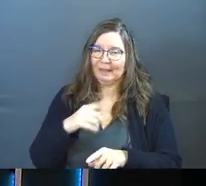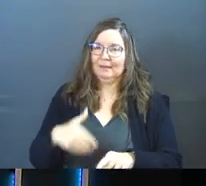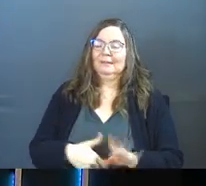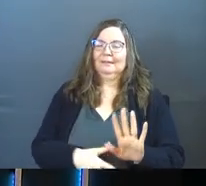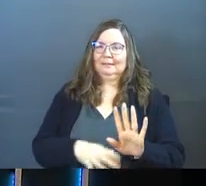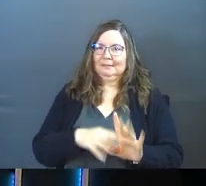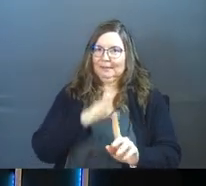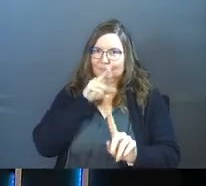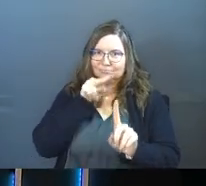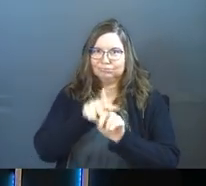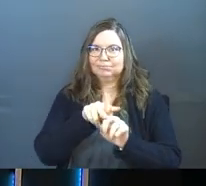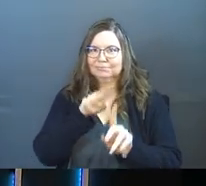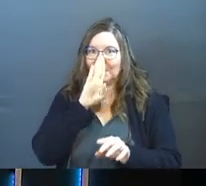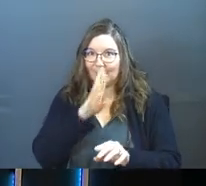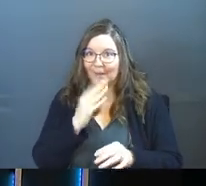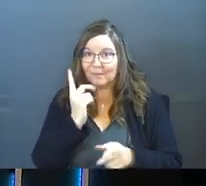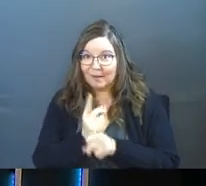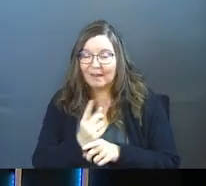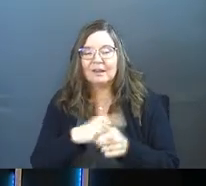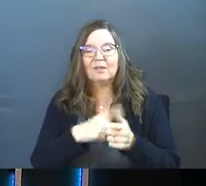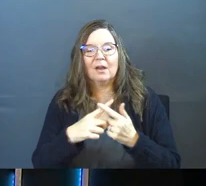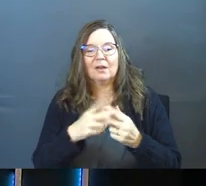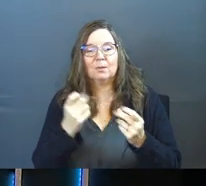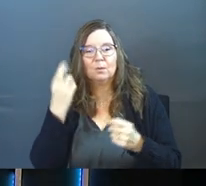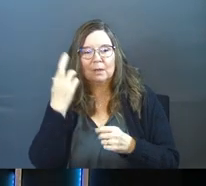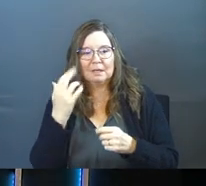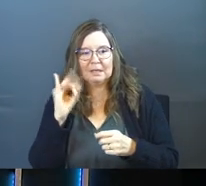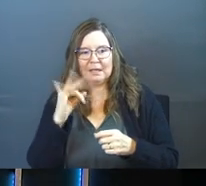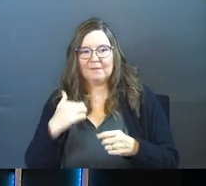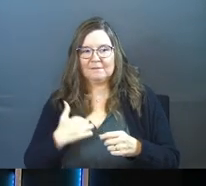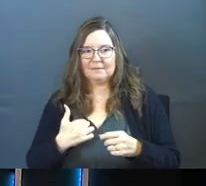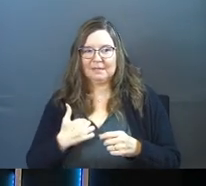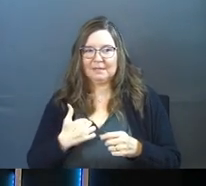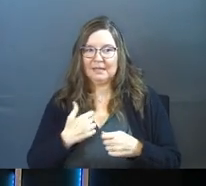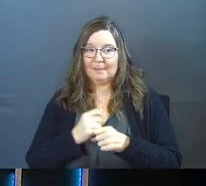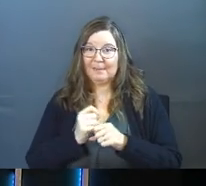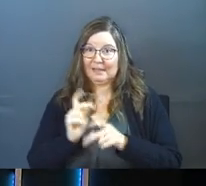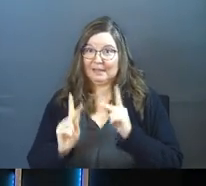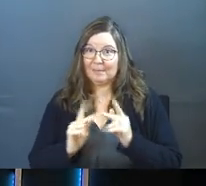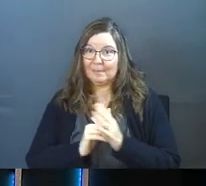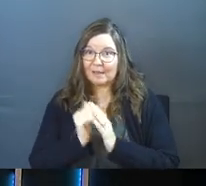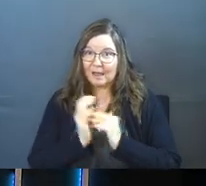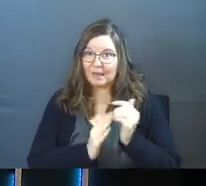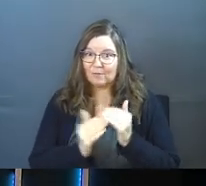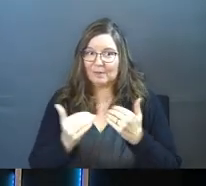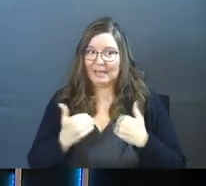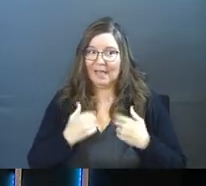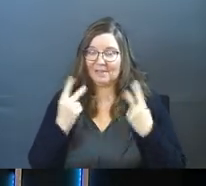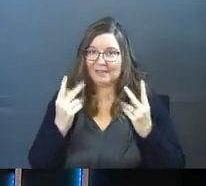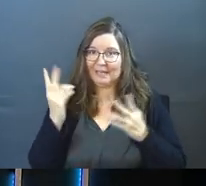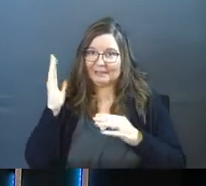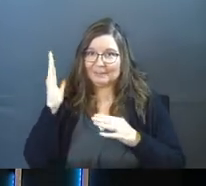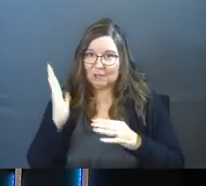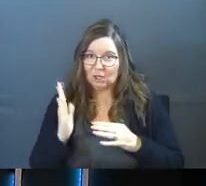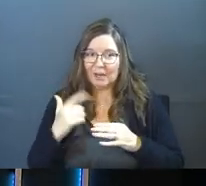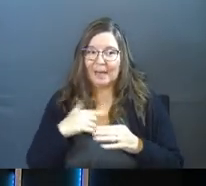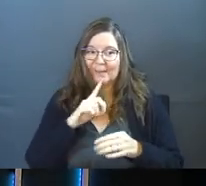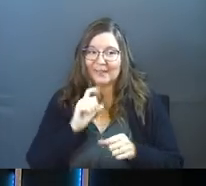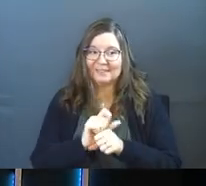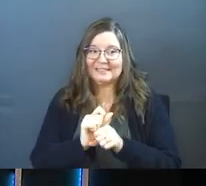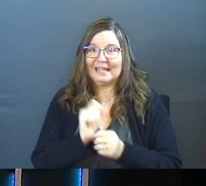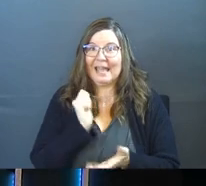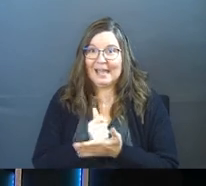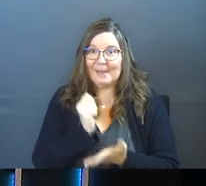gut when he needs to, right? And then I also quickly realized if I'm gonna make these people comfortable with having a guest speaker, I'm gonna have to